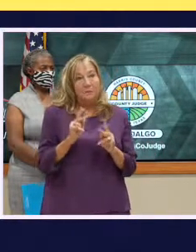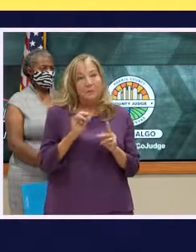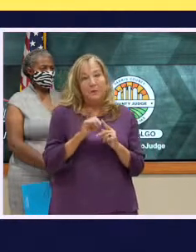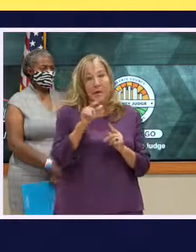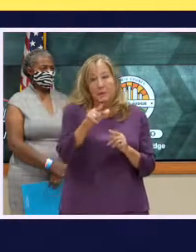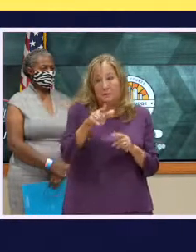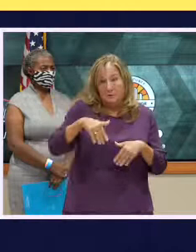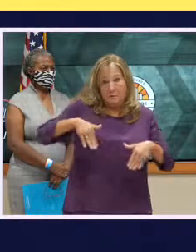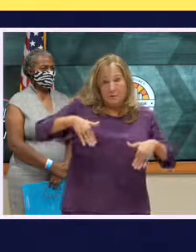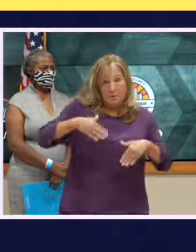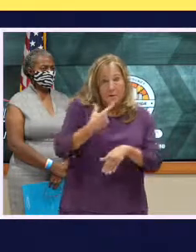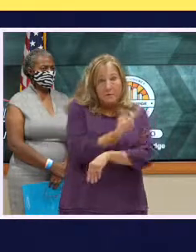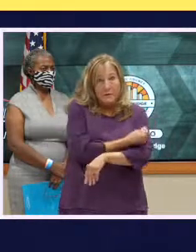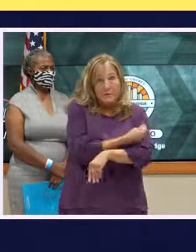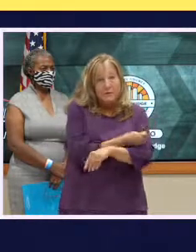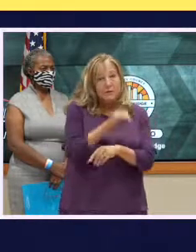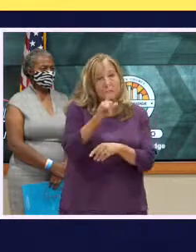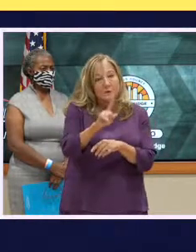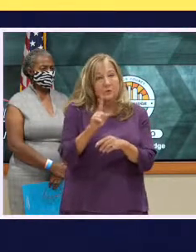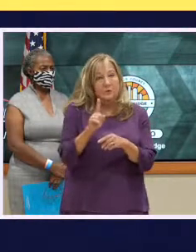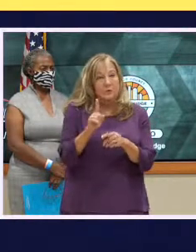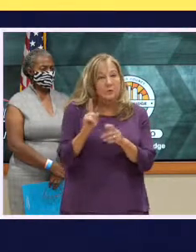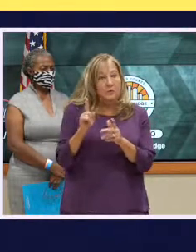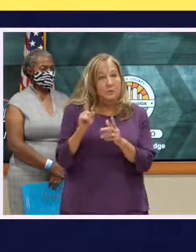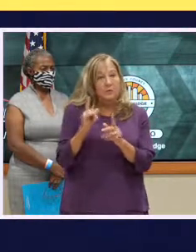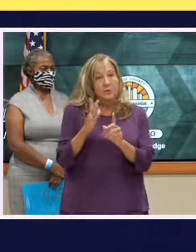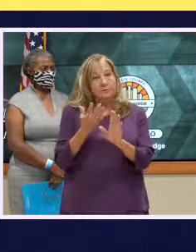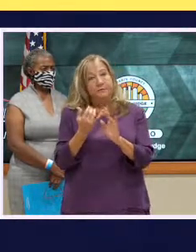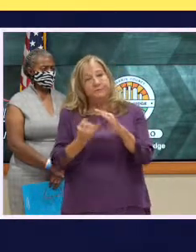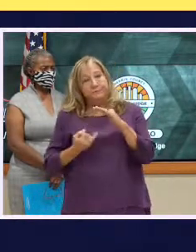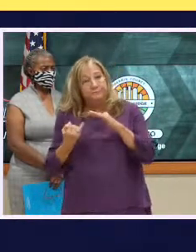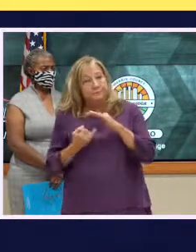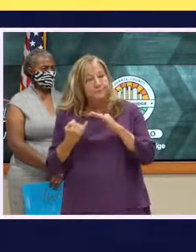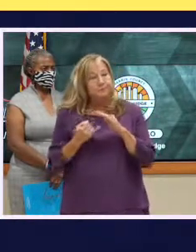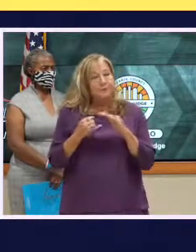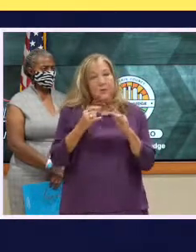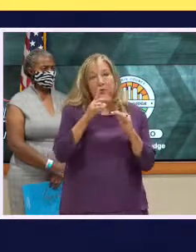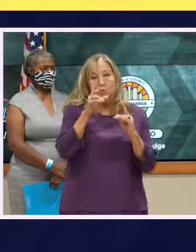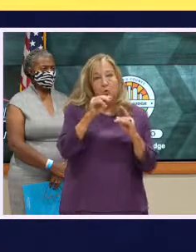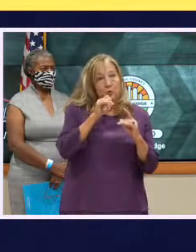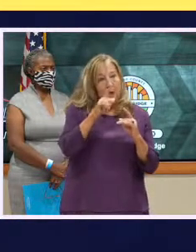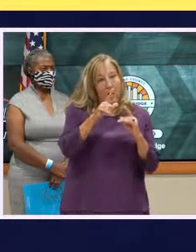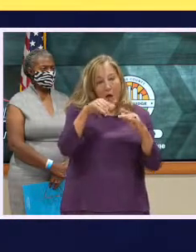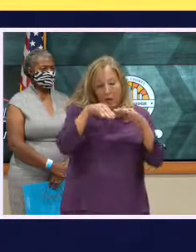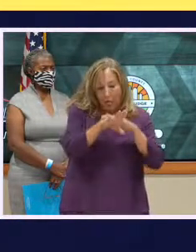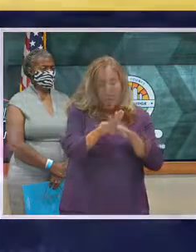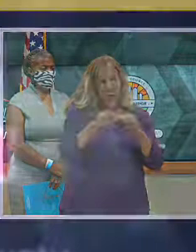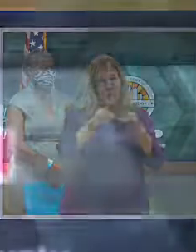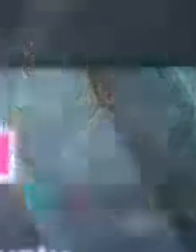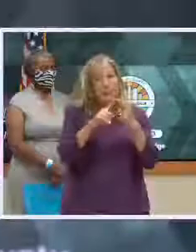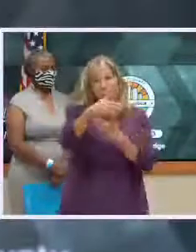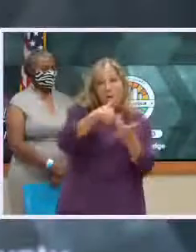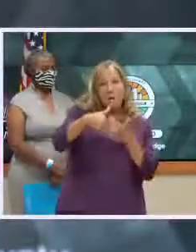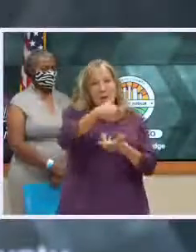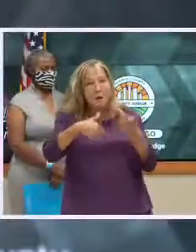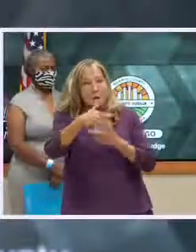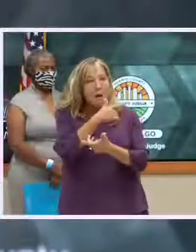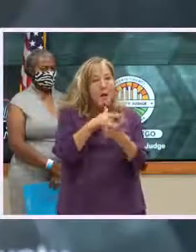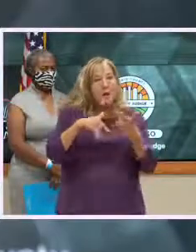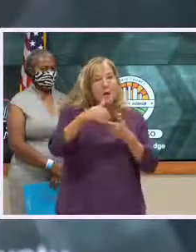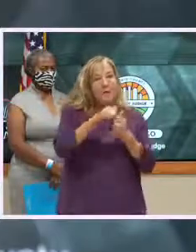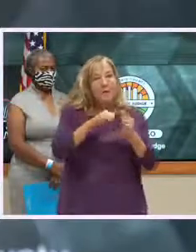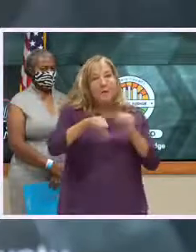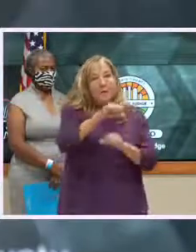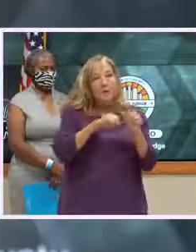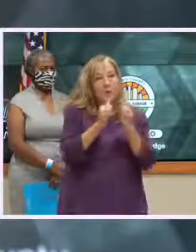contact with others, to avoid any medium and large gatherings, to only visit businesses that follow public health guidance, and